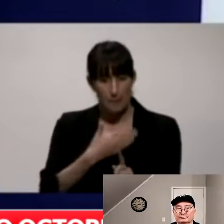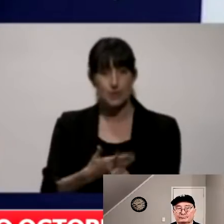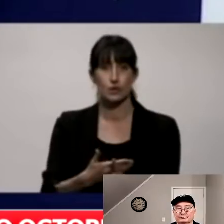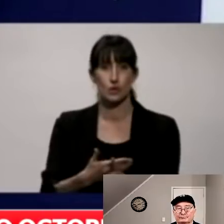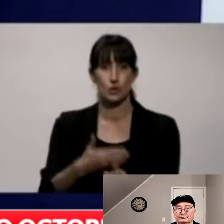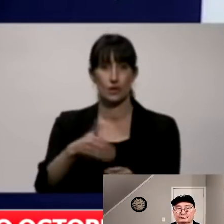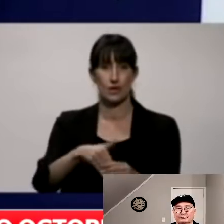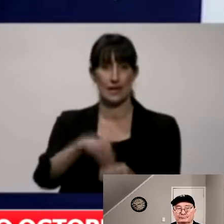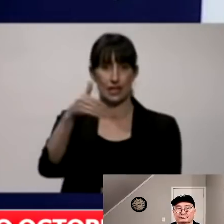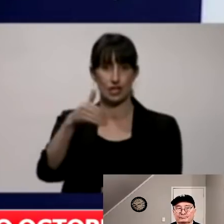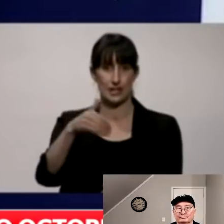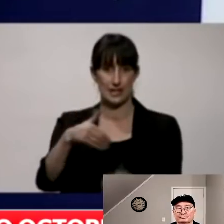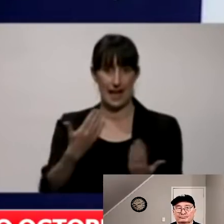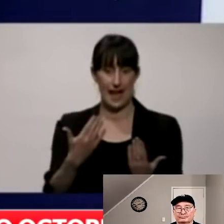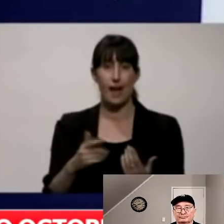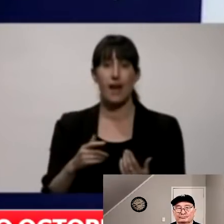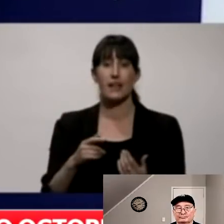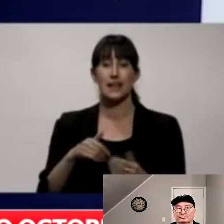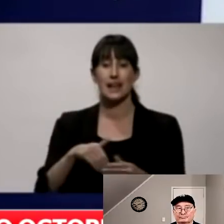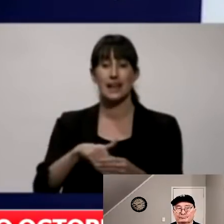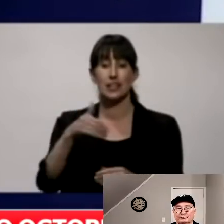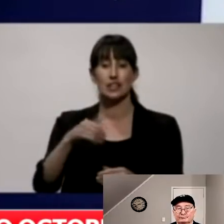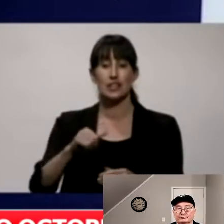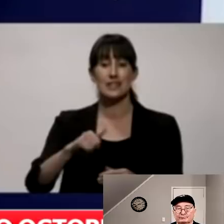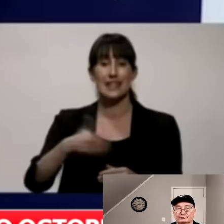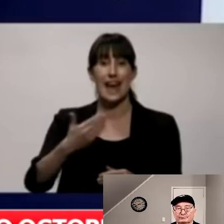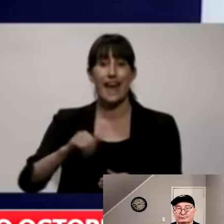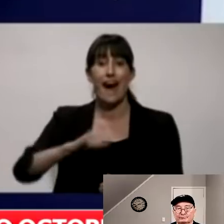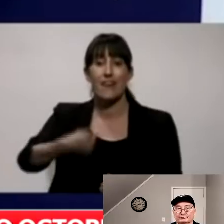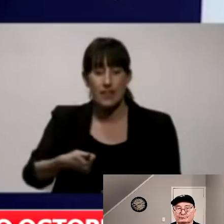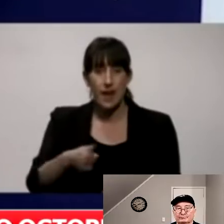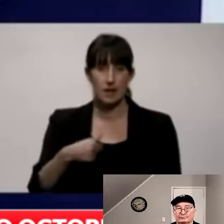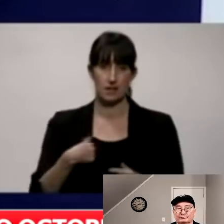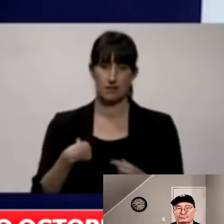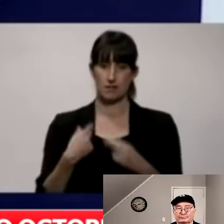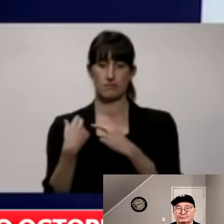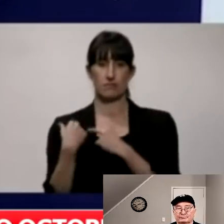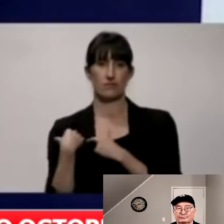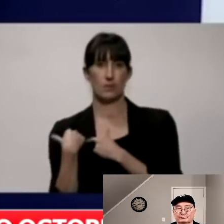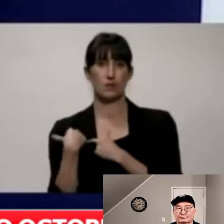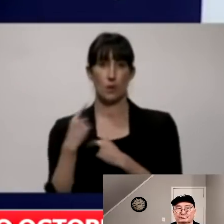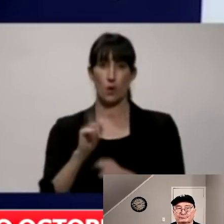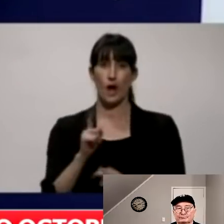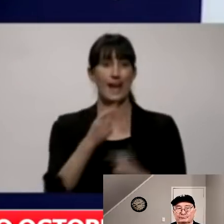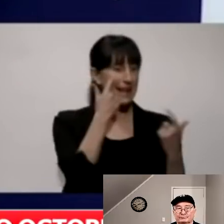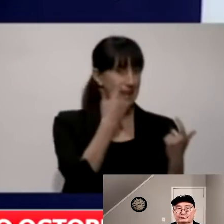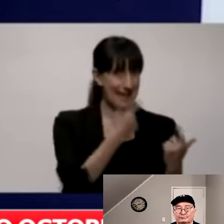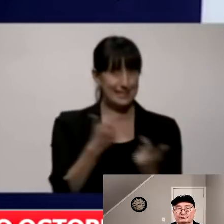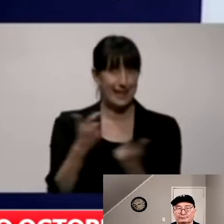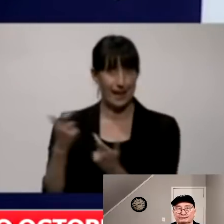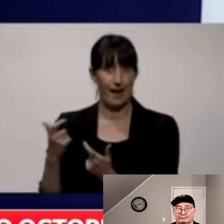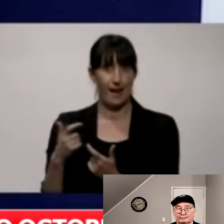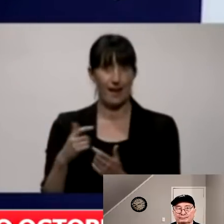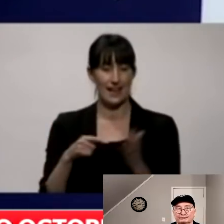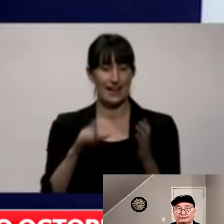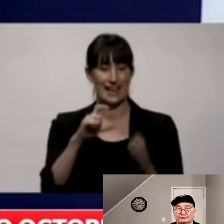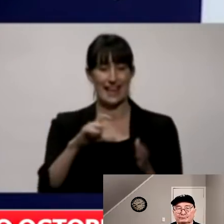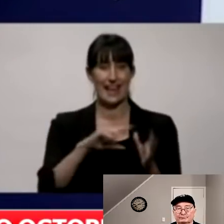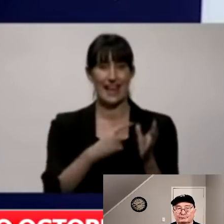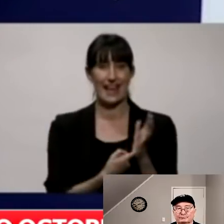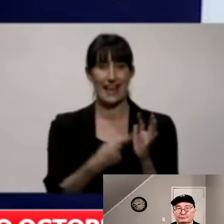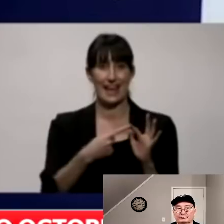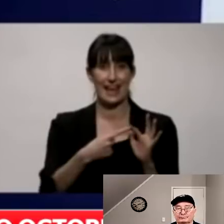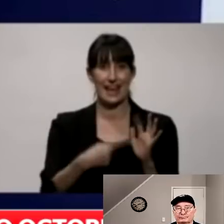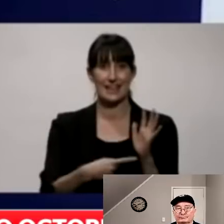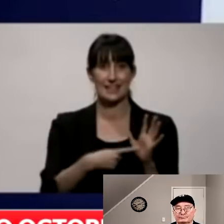when caretaker provisions come in, but not beforehand. And I do think that that's important to remember from a